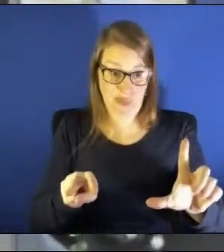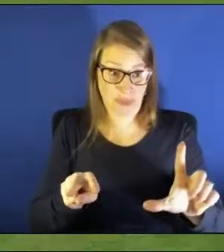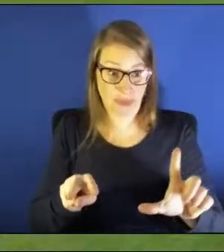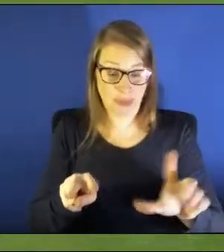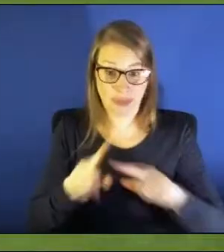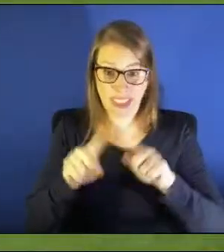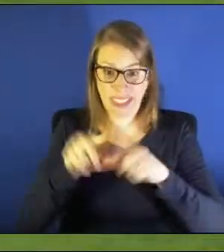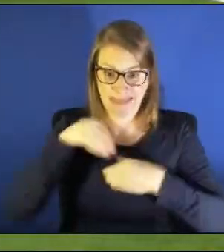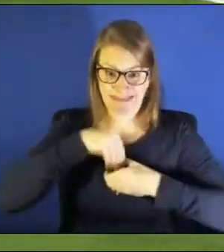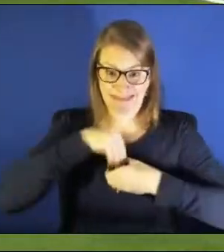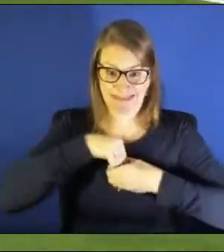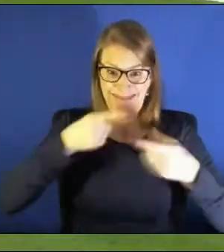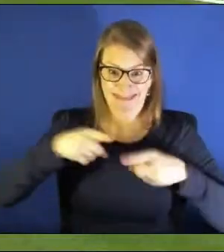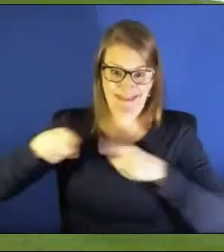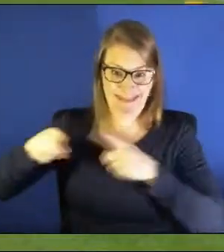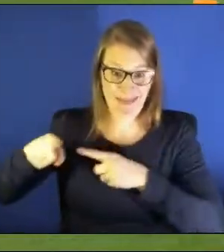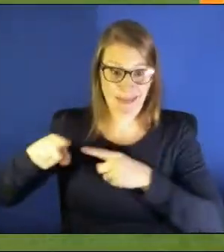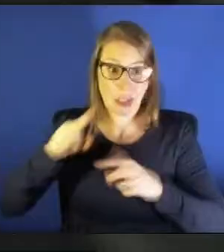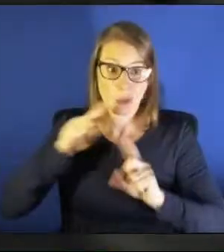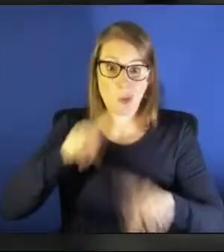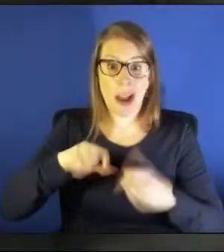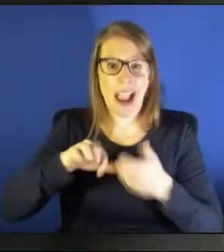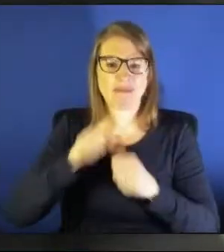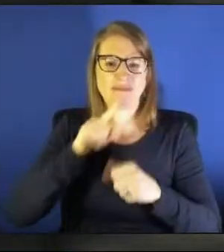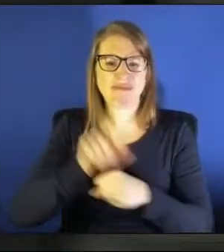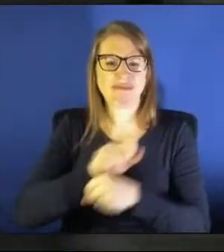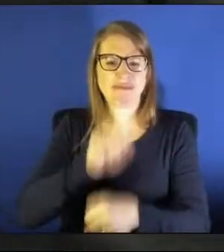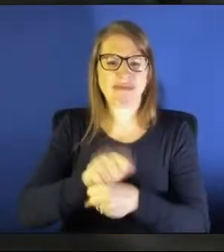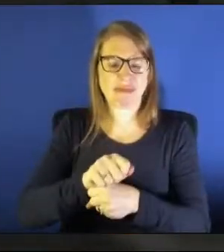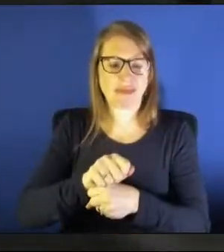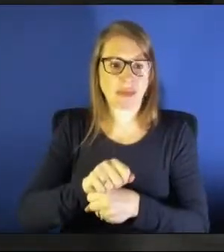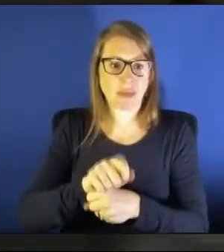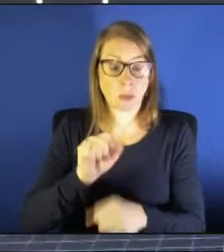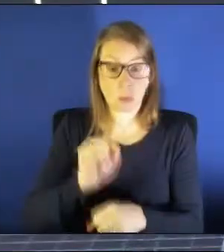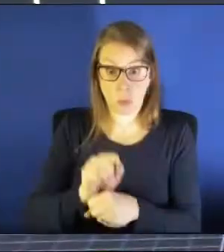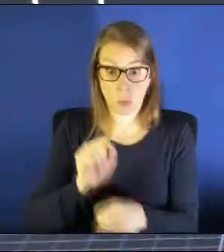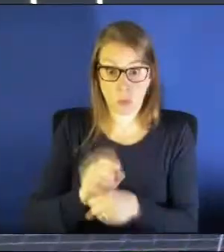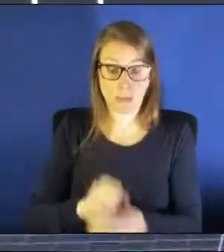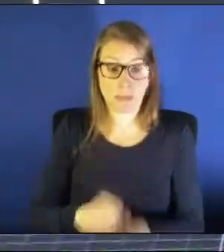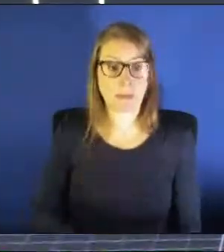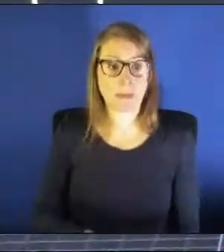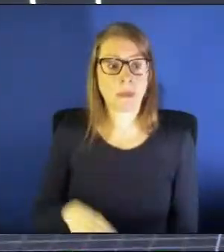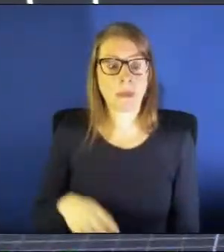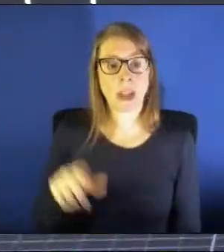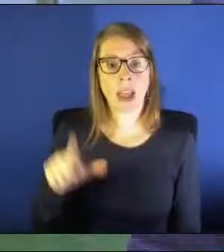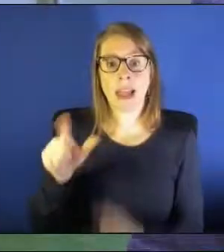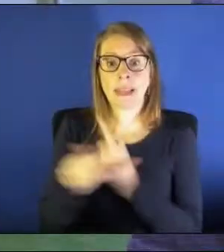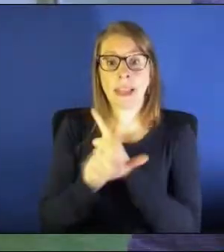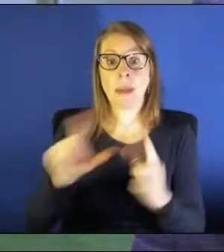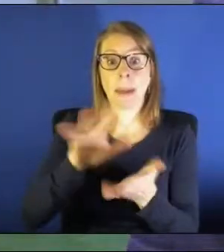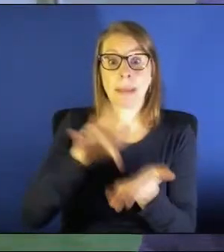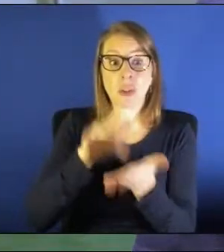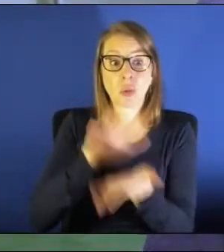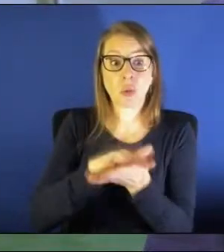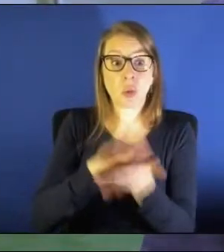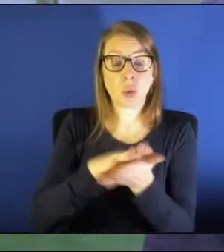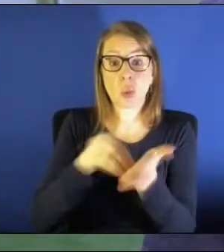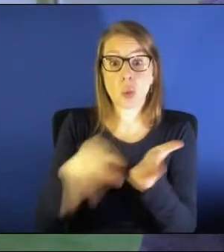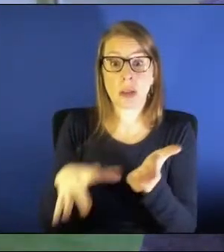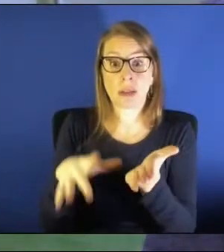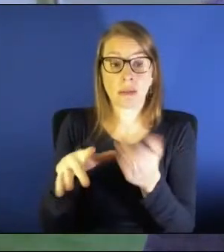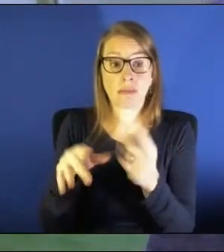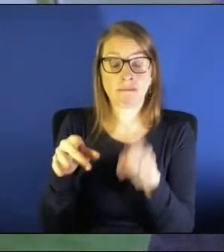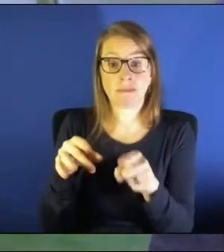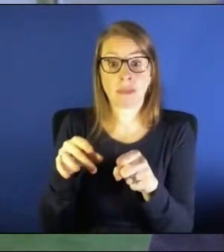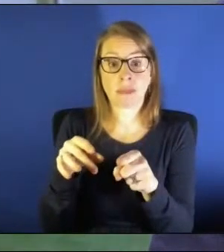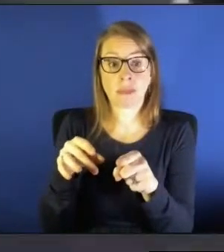of reports. So how exactly does this work? We caught up with the Liberty middle schooler to find out. It's really helpful because it shows me my form